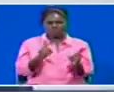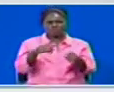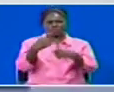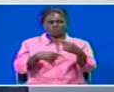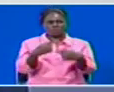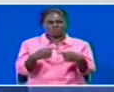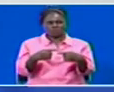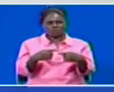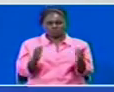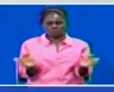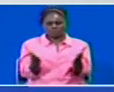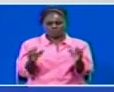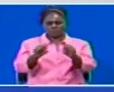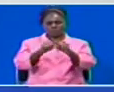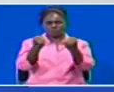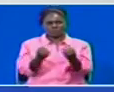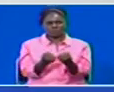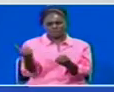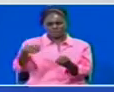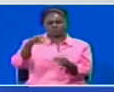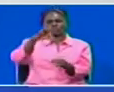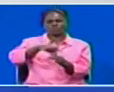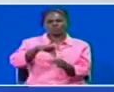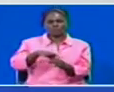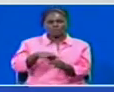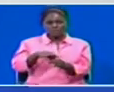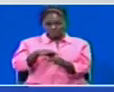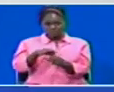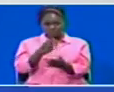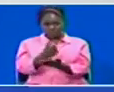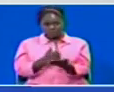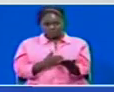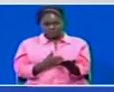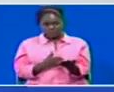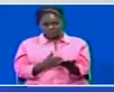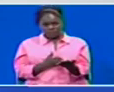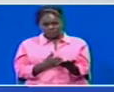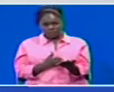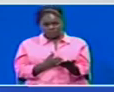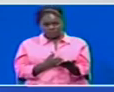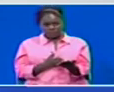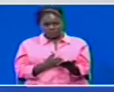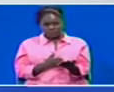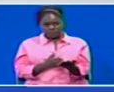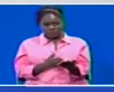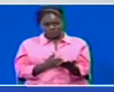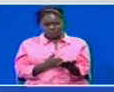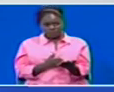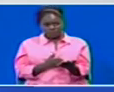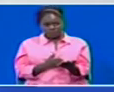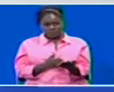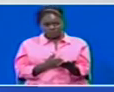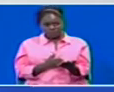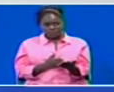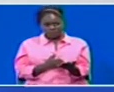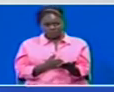your society, and therefore they come out to vote. Some, I'm told, come, you know, when they are sick, they get from the hospital,